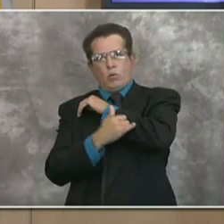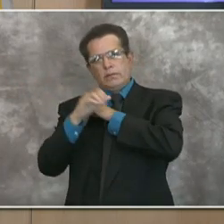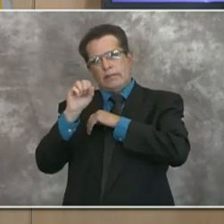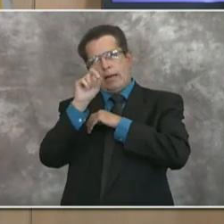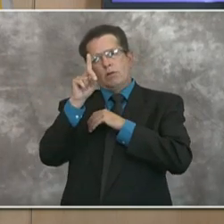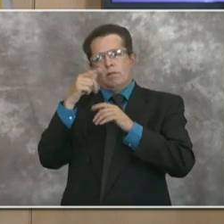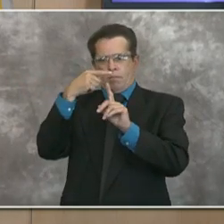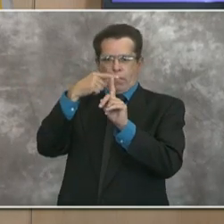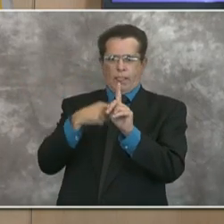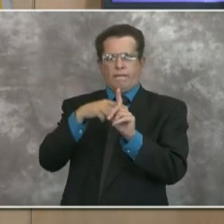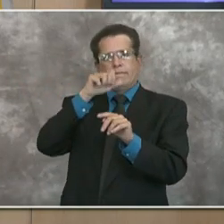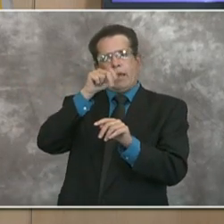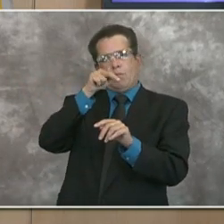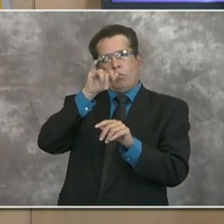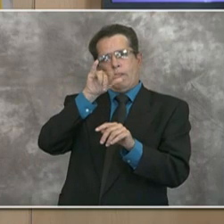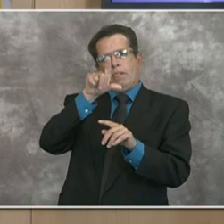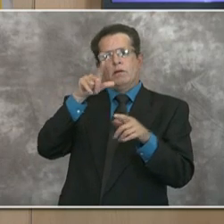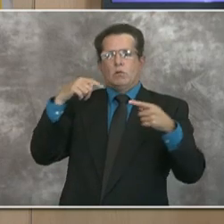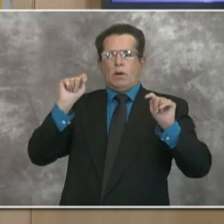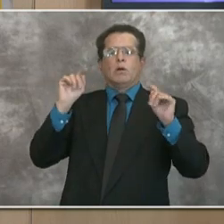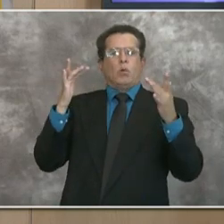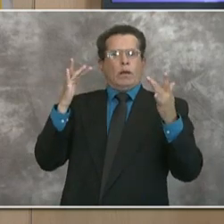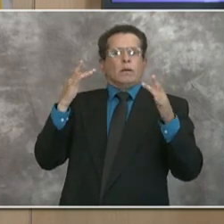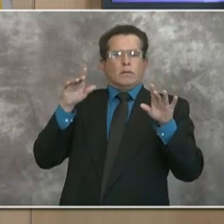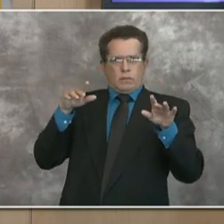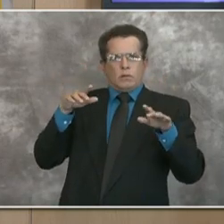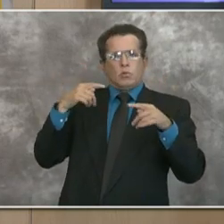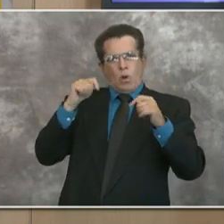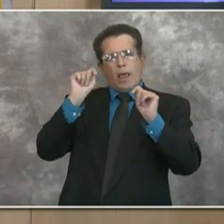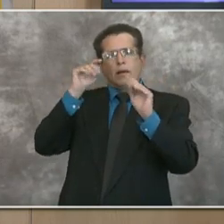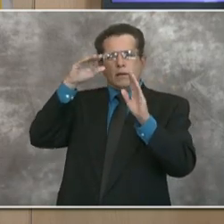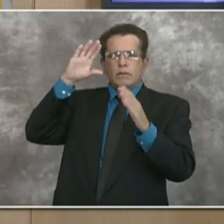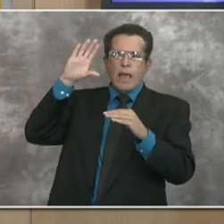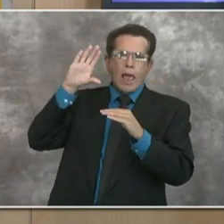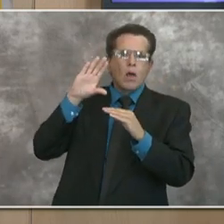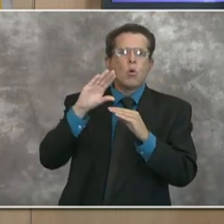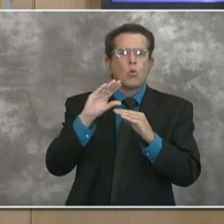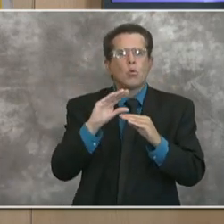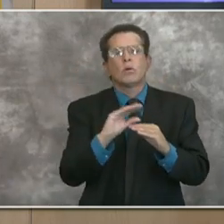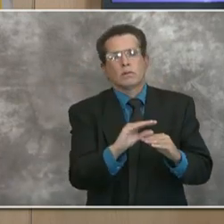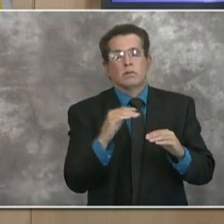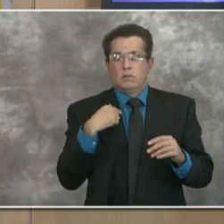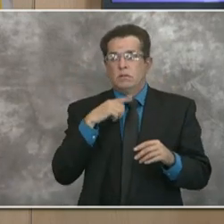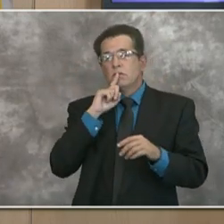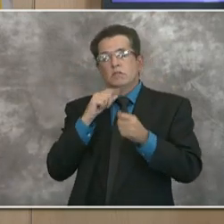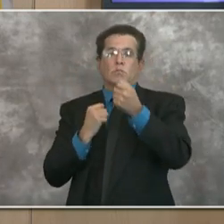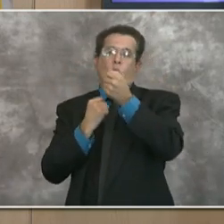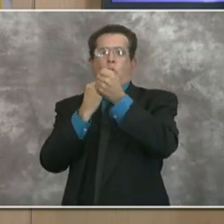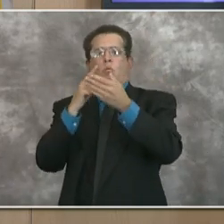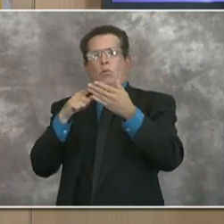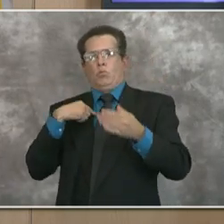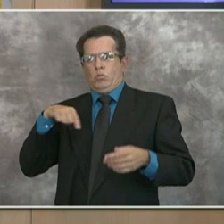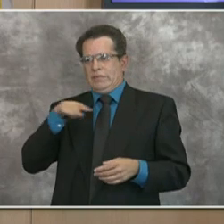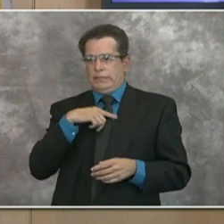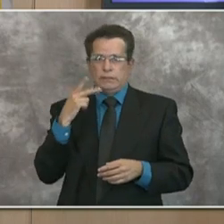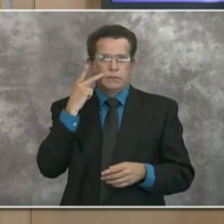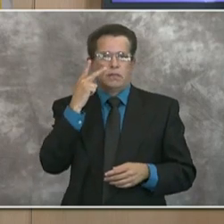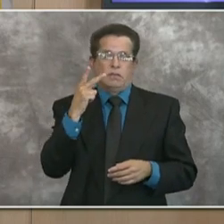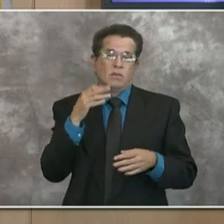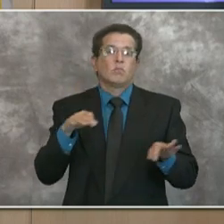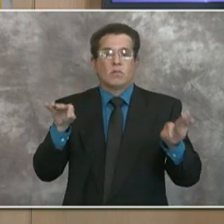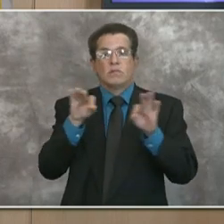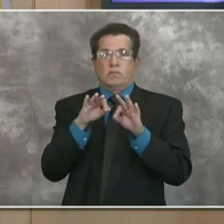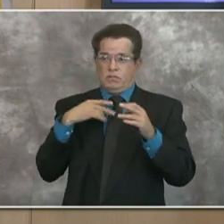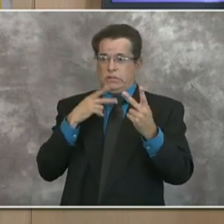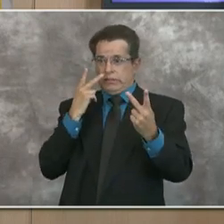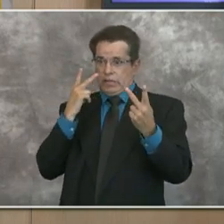see if we couldn't at least get things going on the right trend line. And I think we're encouraged by what we're seeing, and I think we feel that based